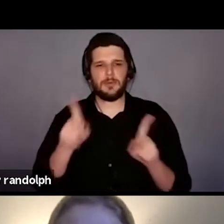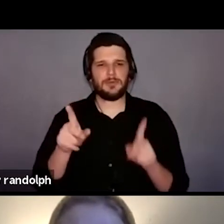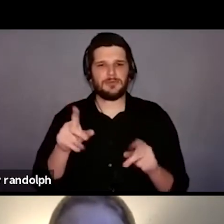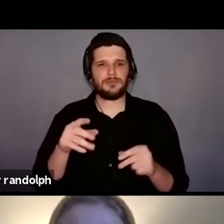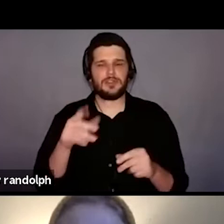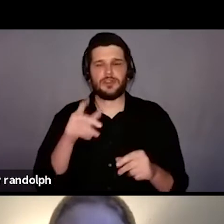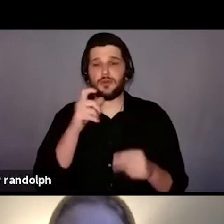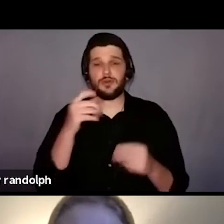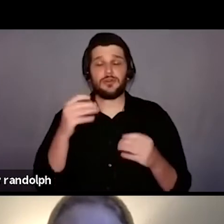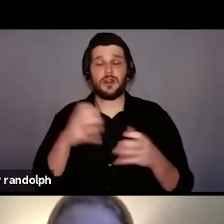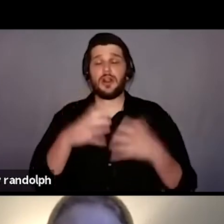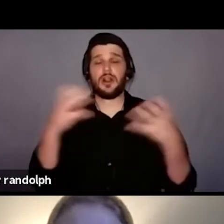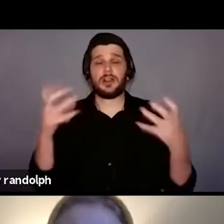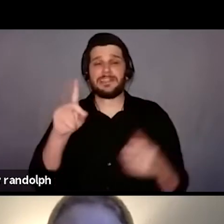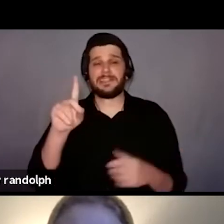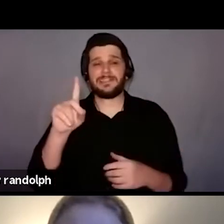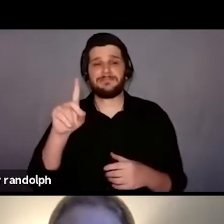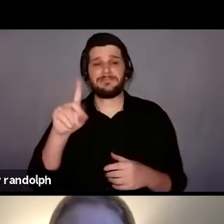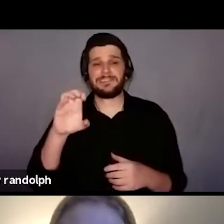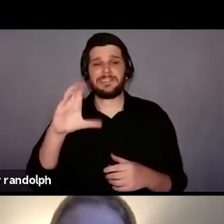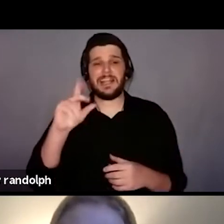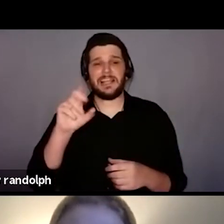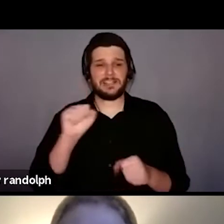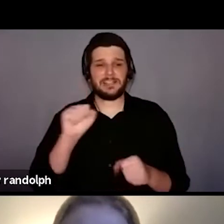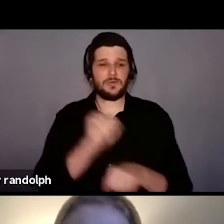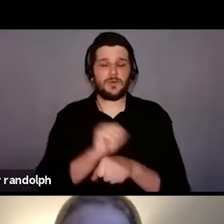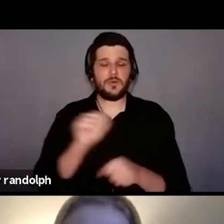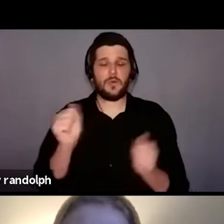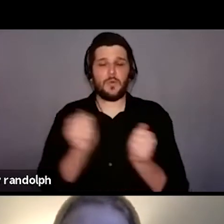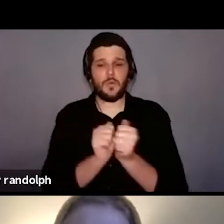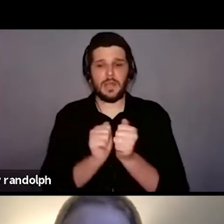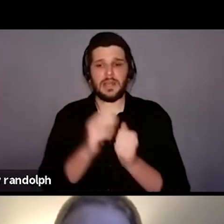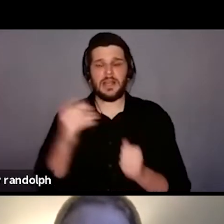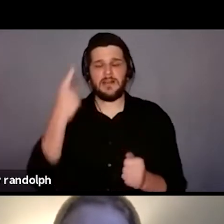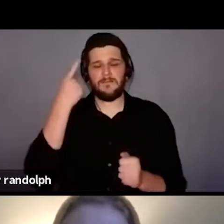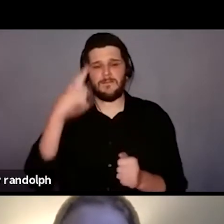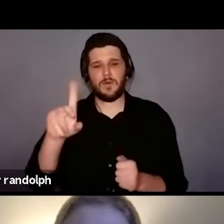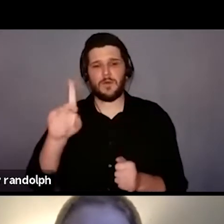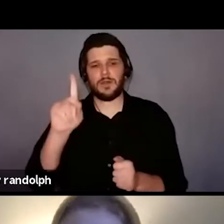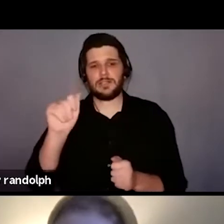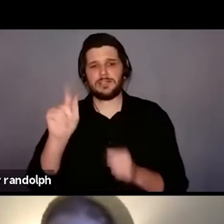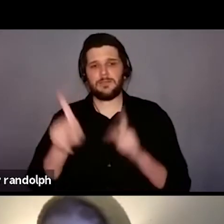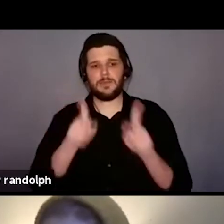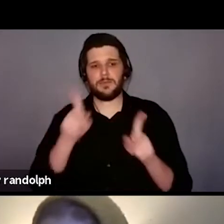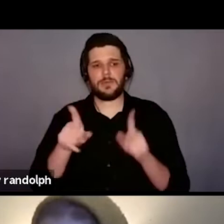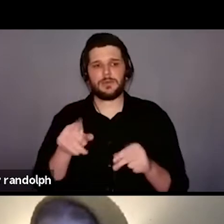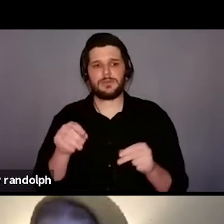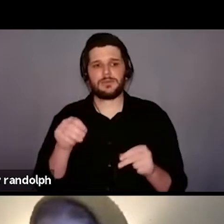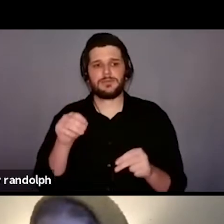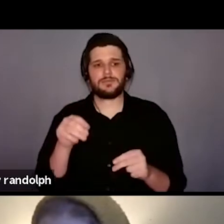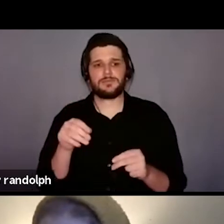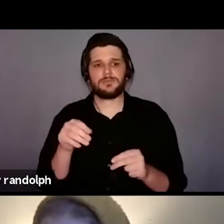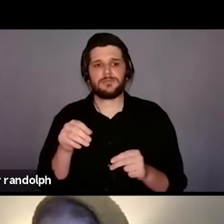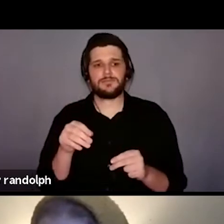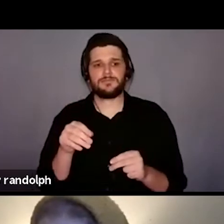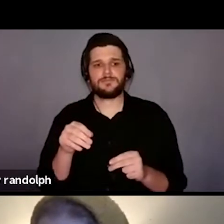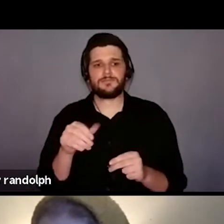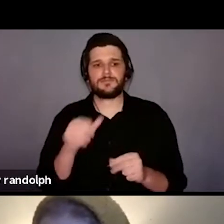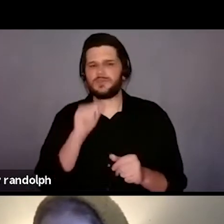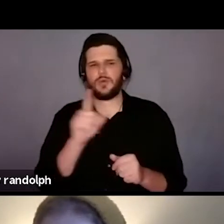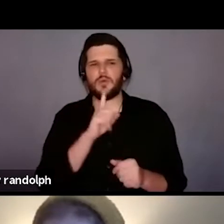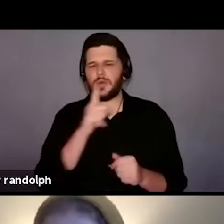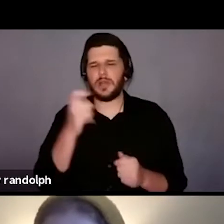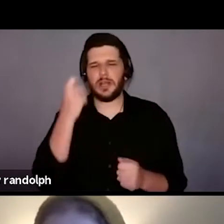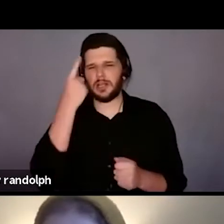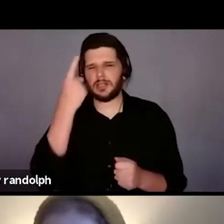work with and for disabled people, putting those in scare quotes, don't really